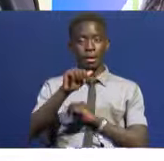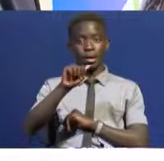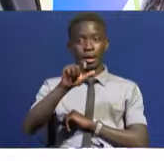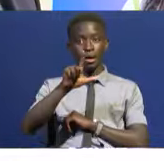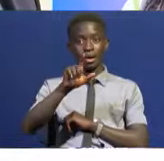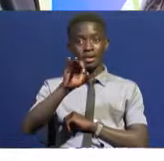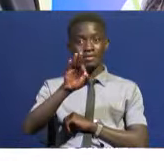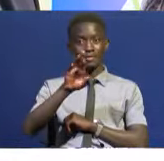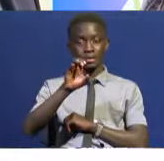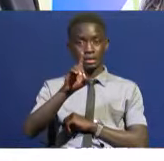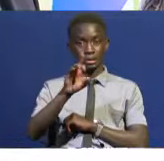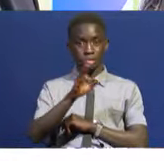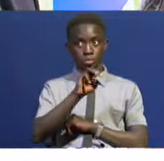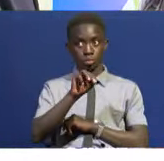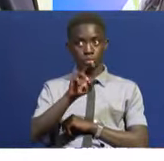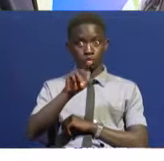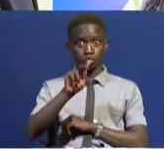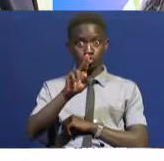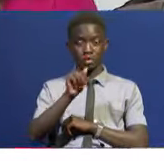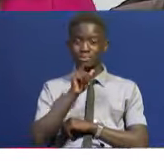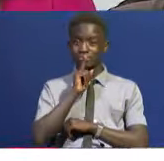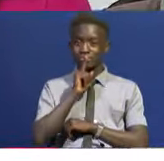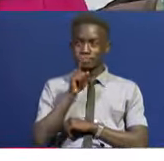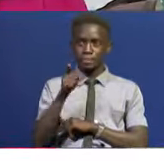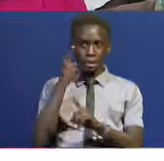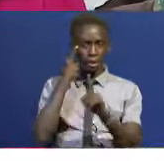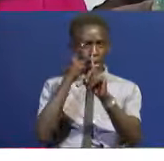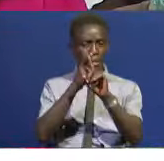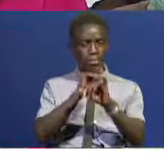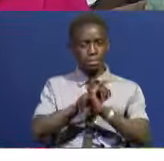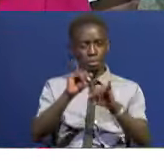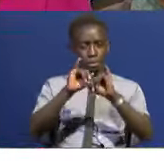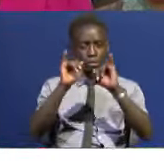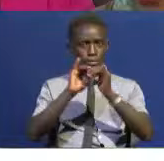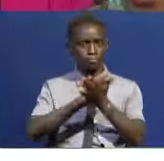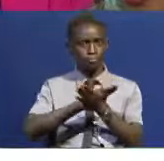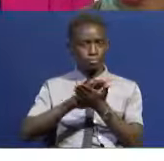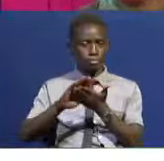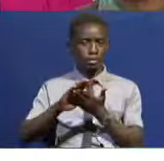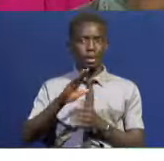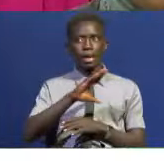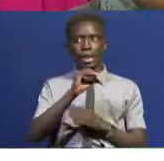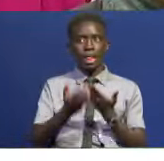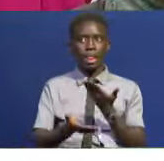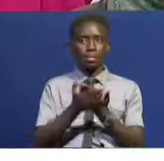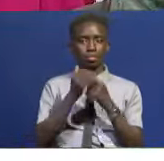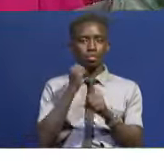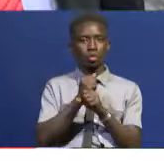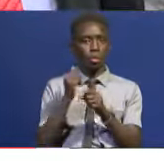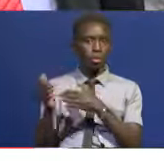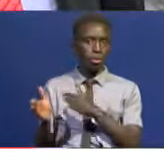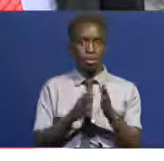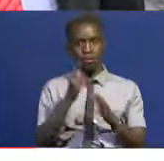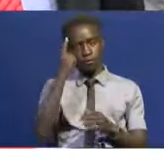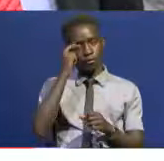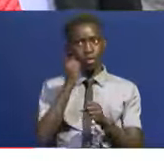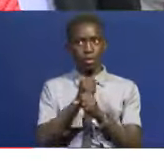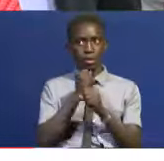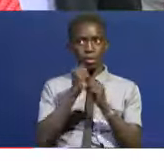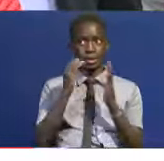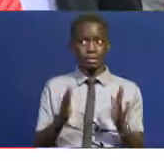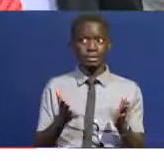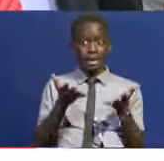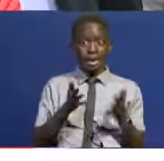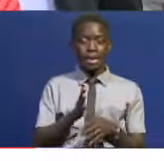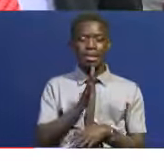aimed at cleaning up the sector and expanding job opportunities for Kenyans overseas. Speaking during a high-level meeting